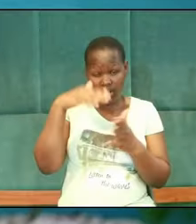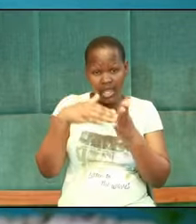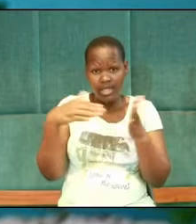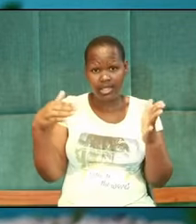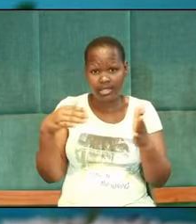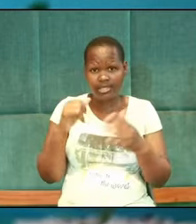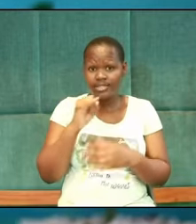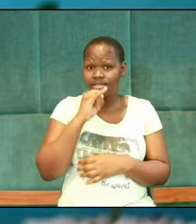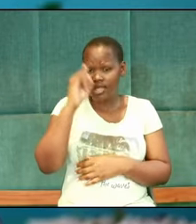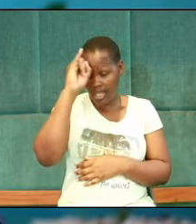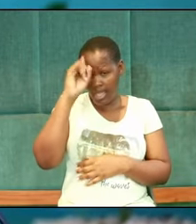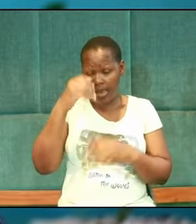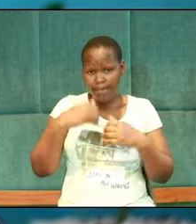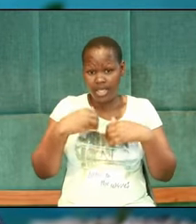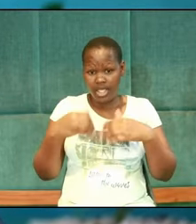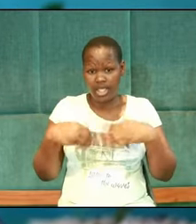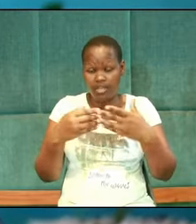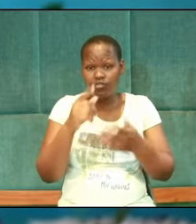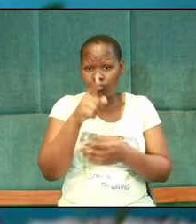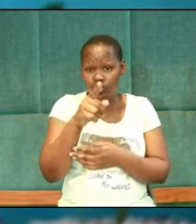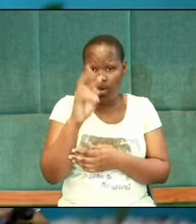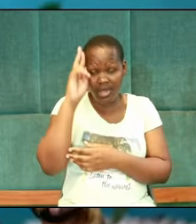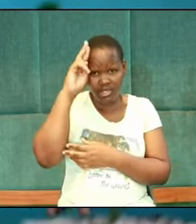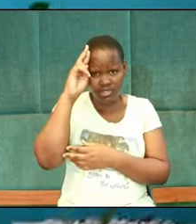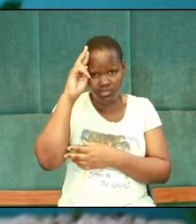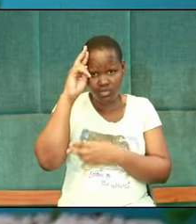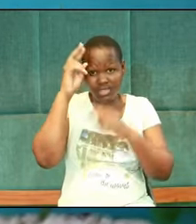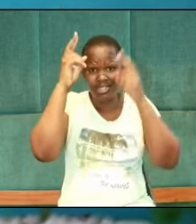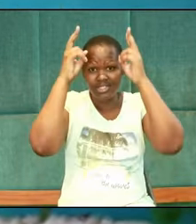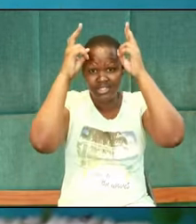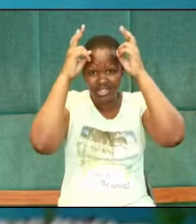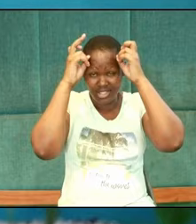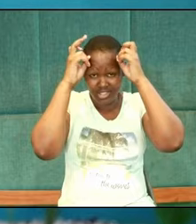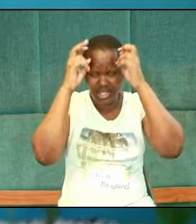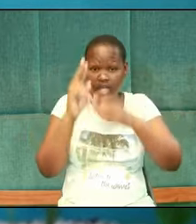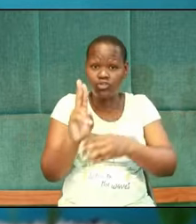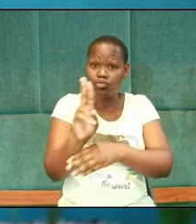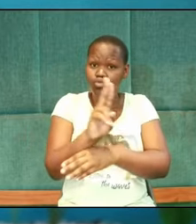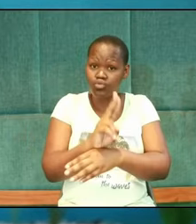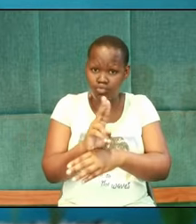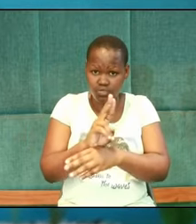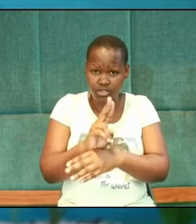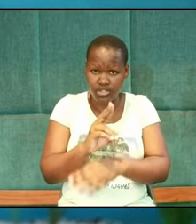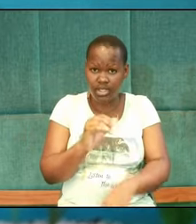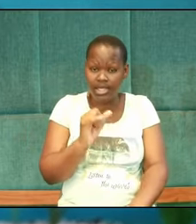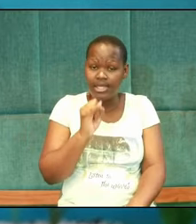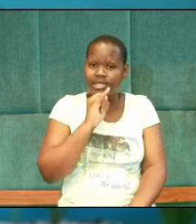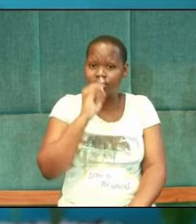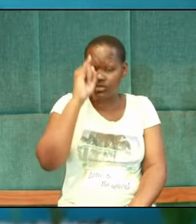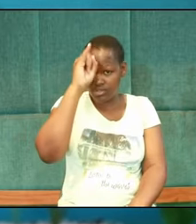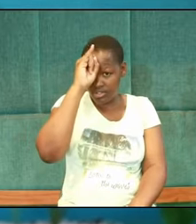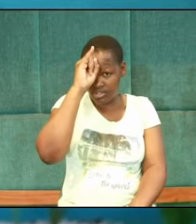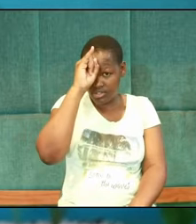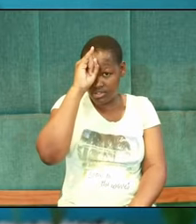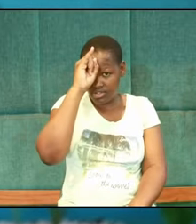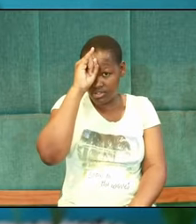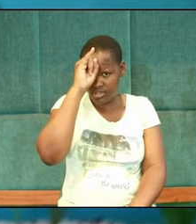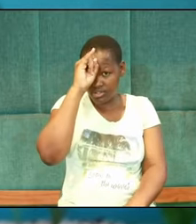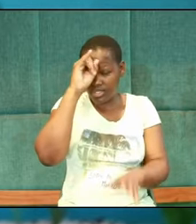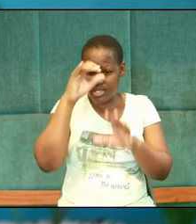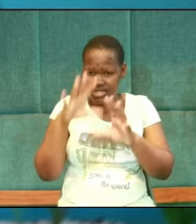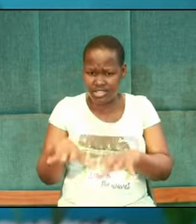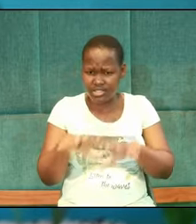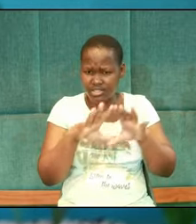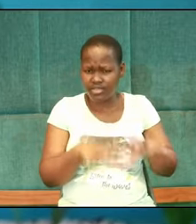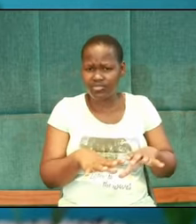why? I gave you a reason. Satan will leverage the ignorance and he will